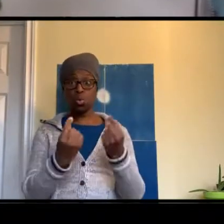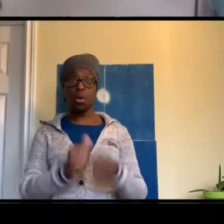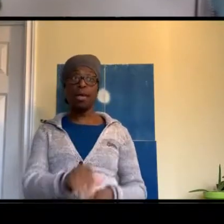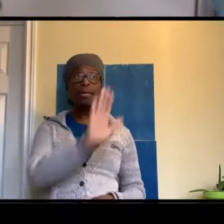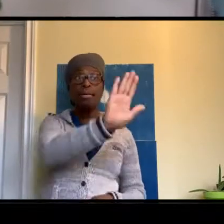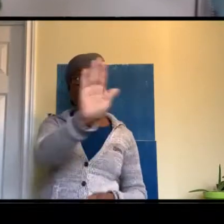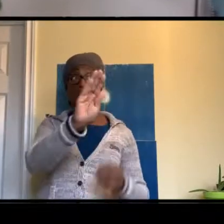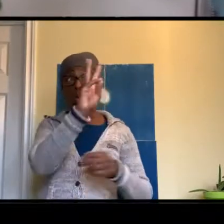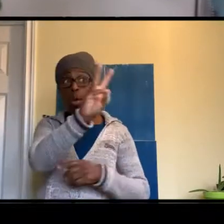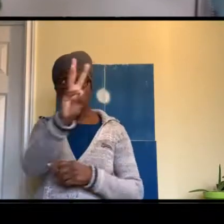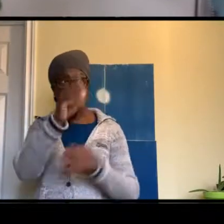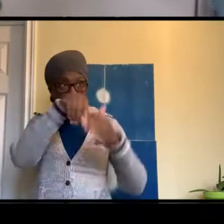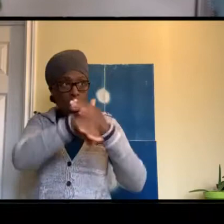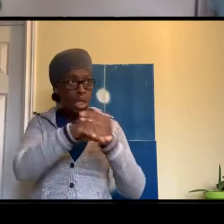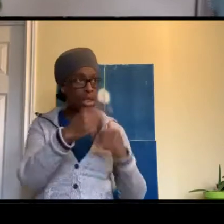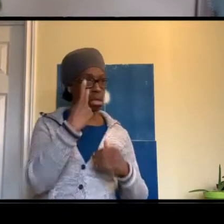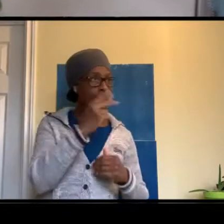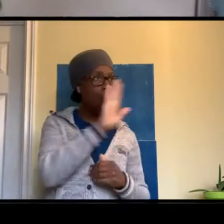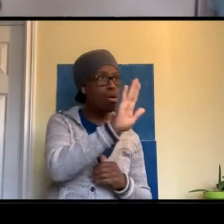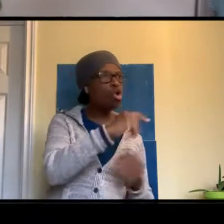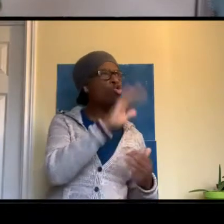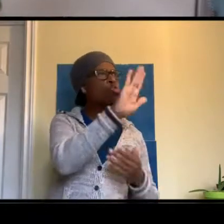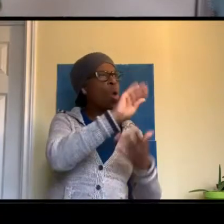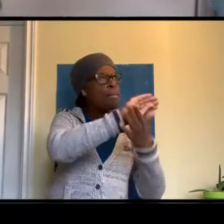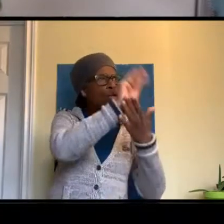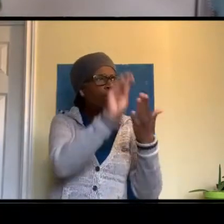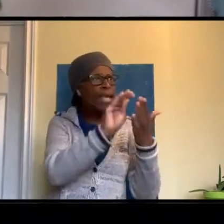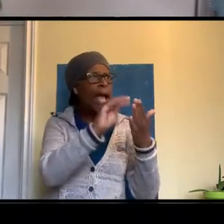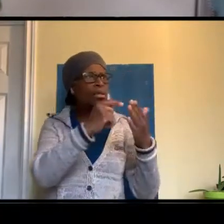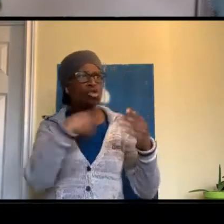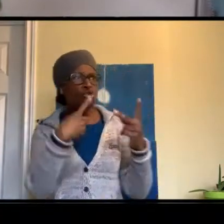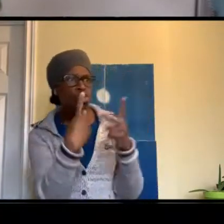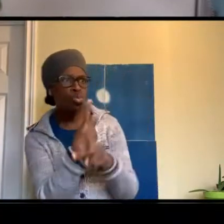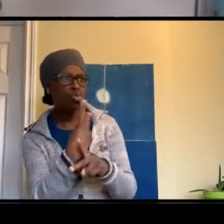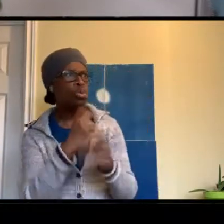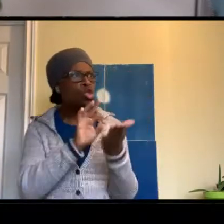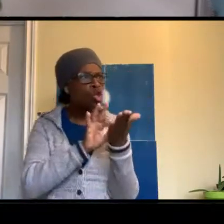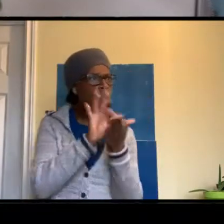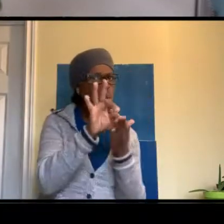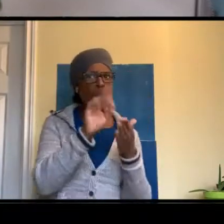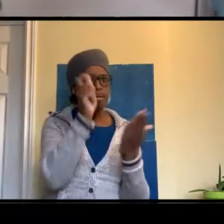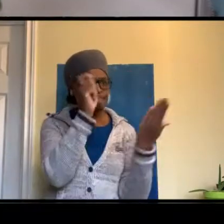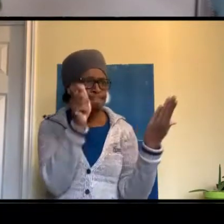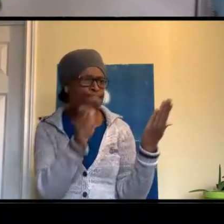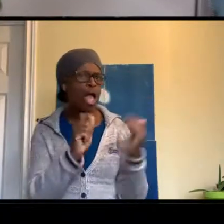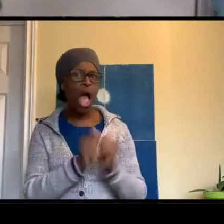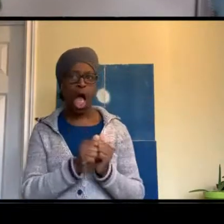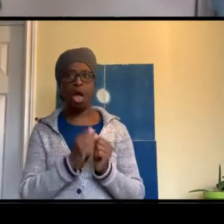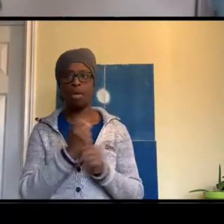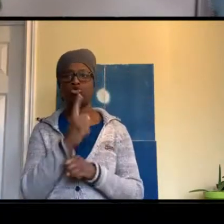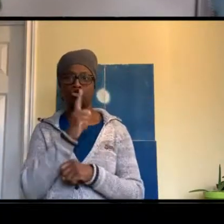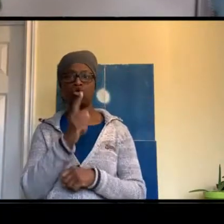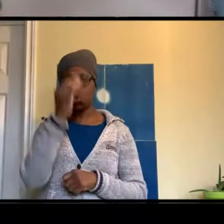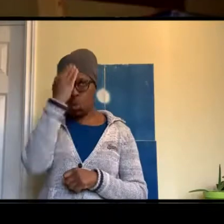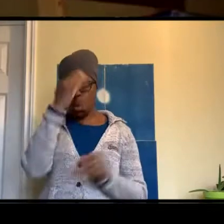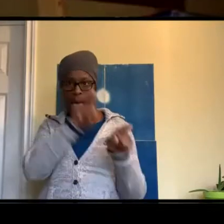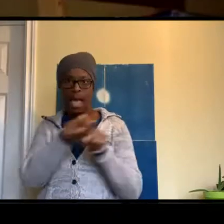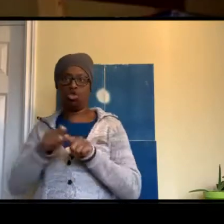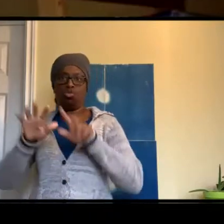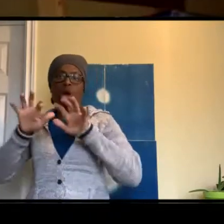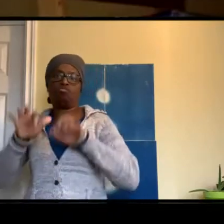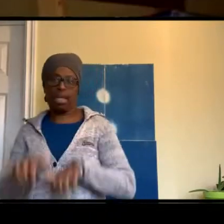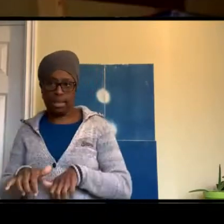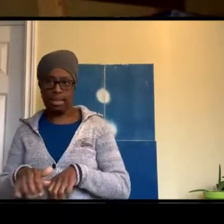in front of them when they're going through applications. I've actually sat on one of the juries for